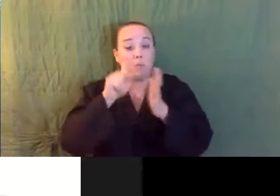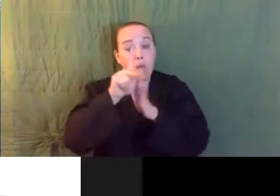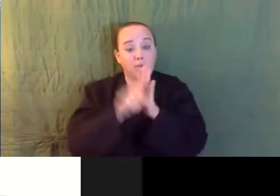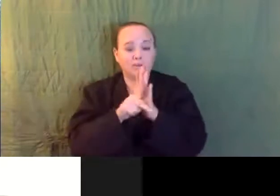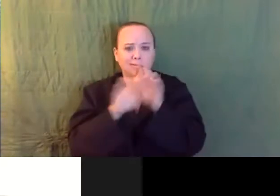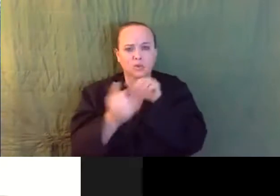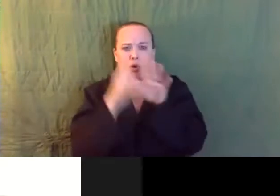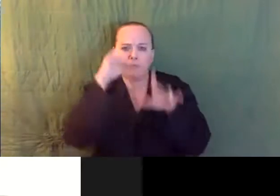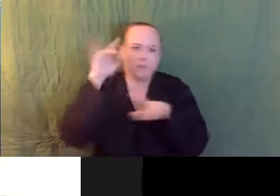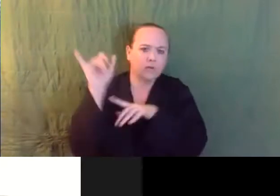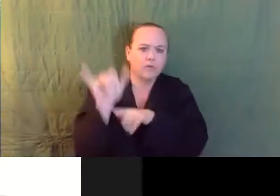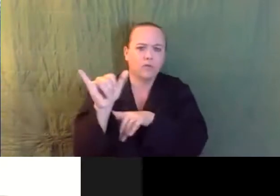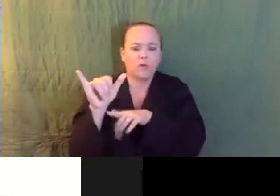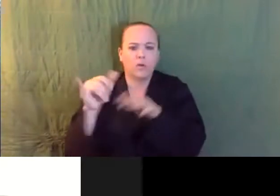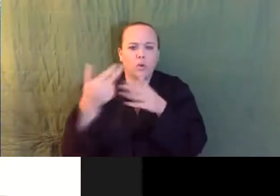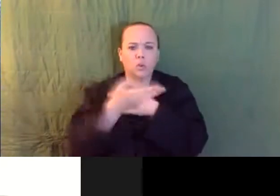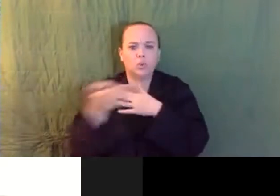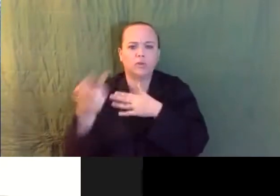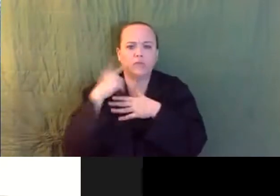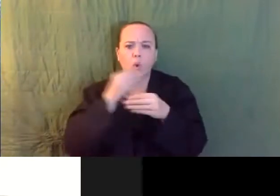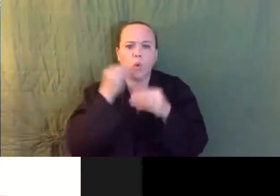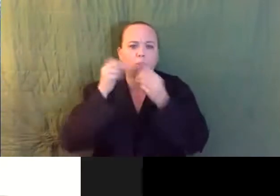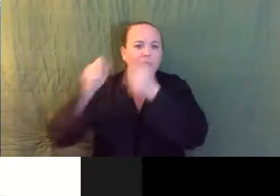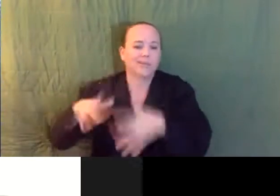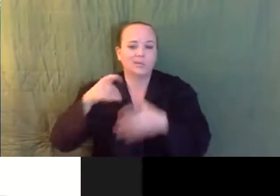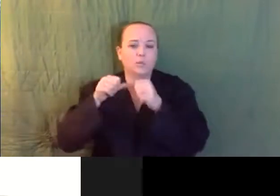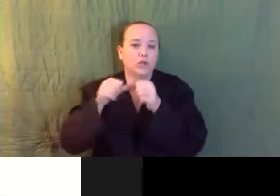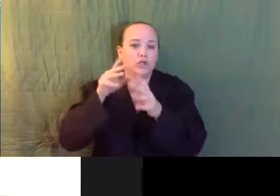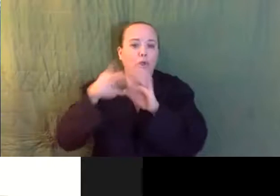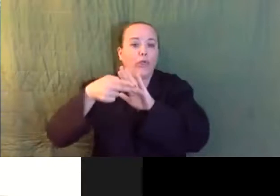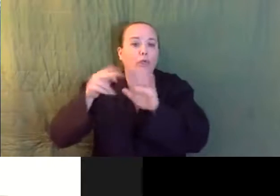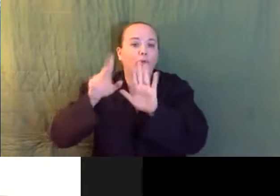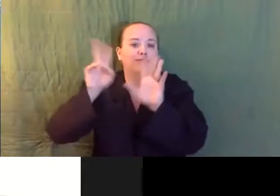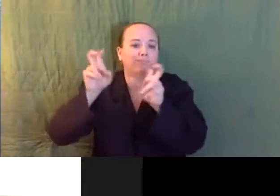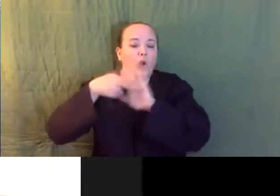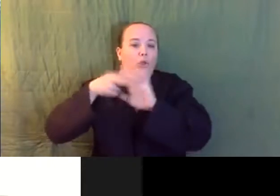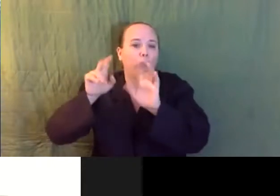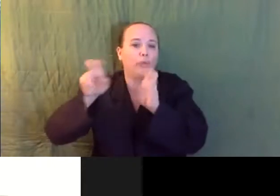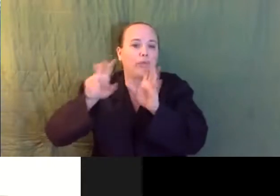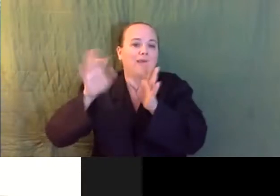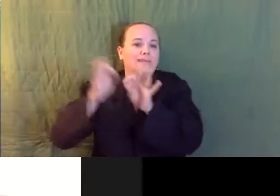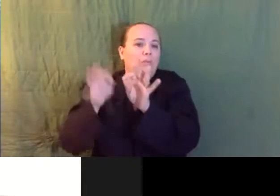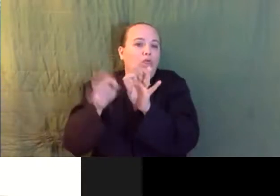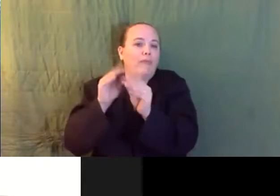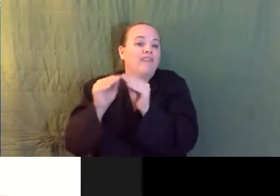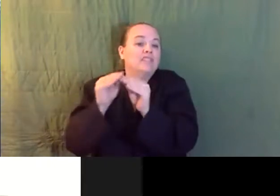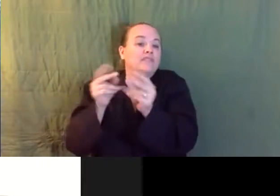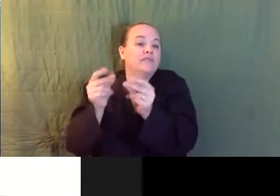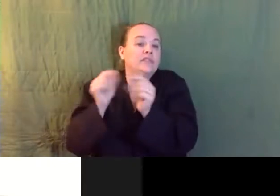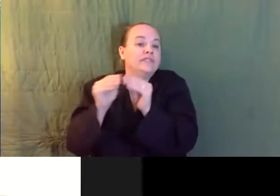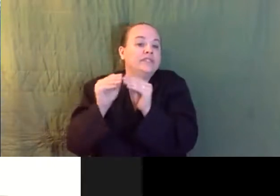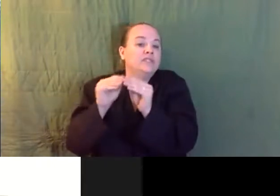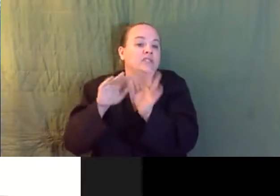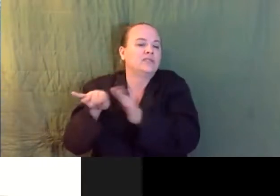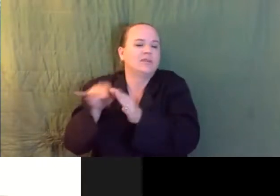permanent resources for homeless residents. We keep throwing a Band-Aid at these problems instead of permanently working to solve them and prevent them